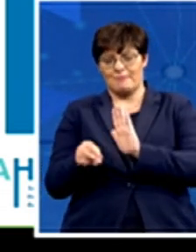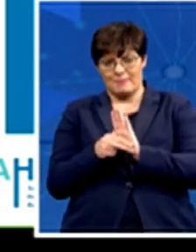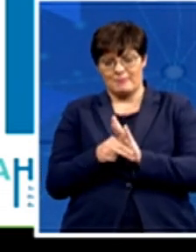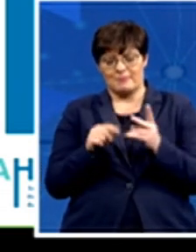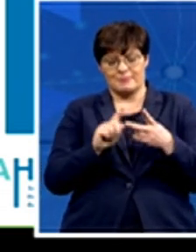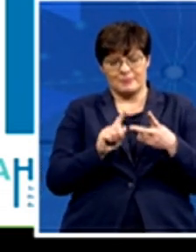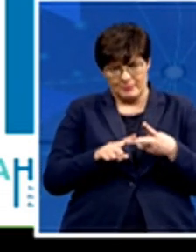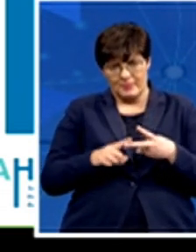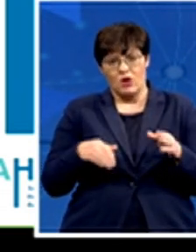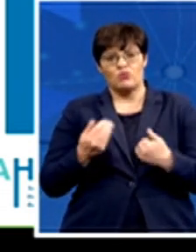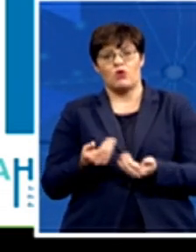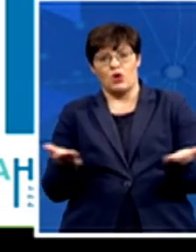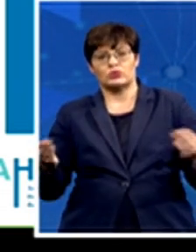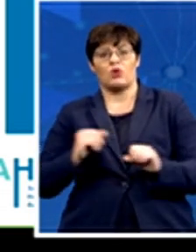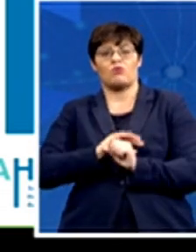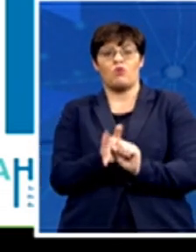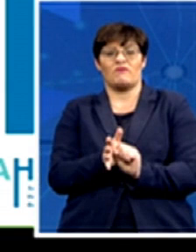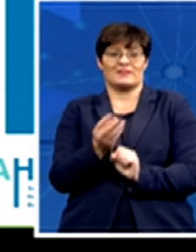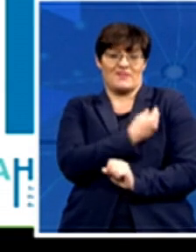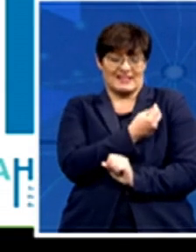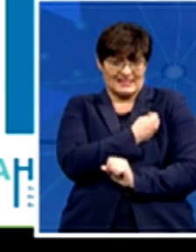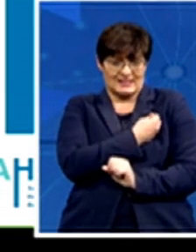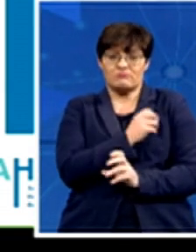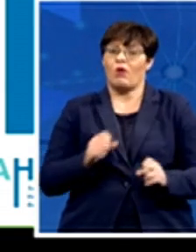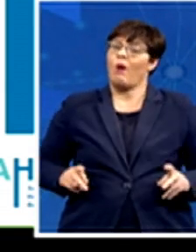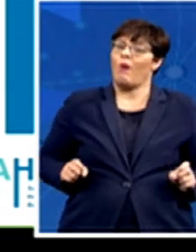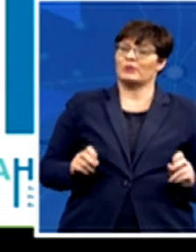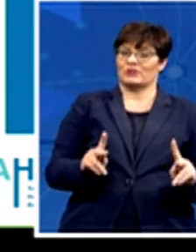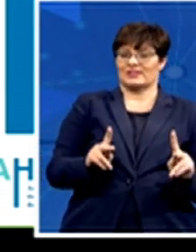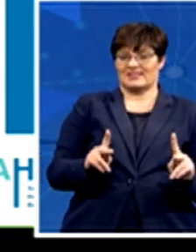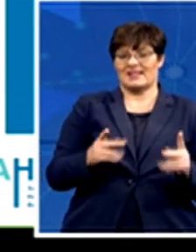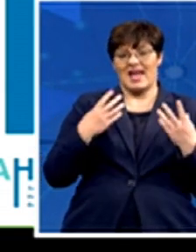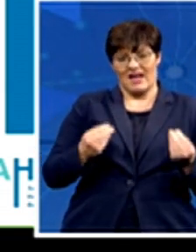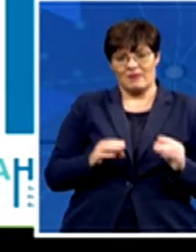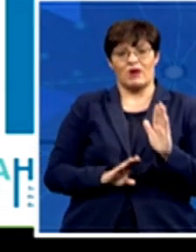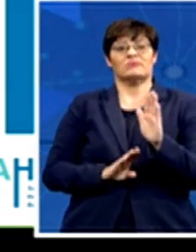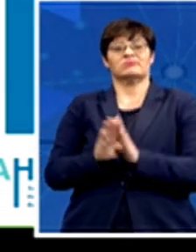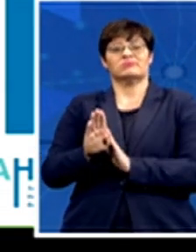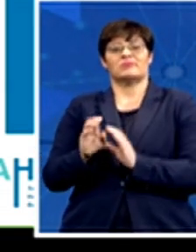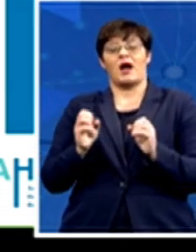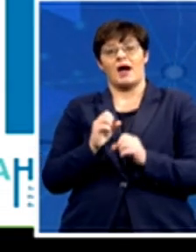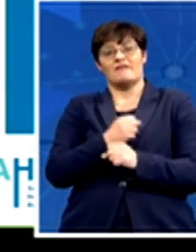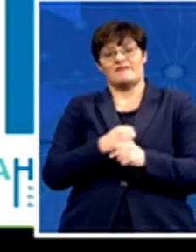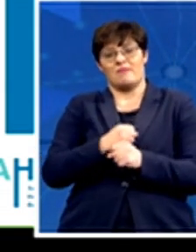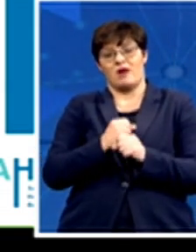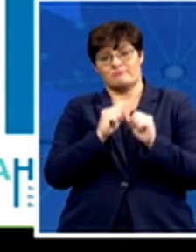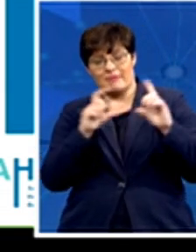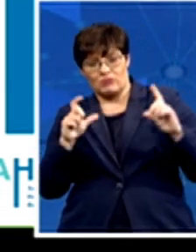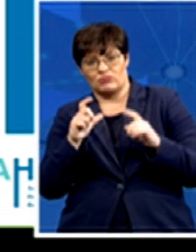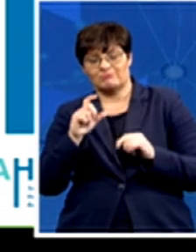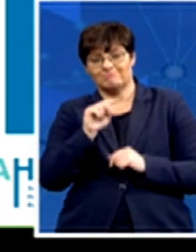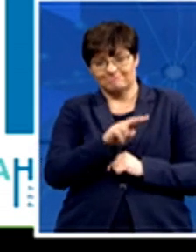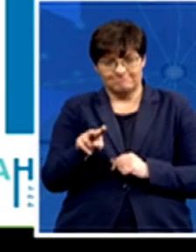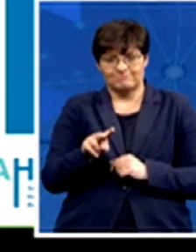COVID-19 vaccines, it's an opportunity for us to actually promote pharmacovigilance and reporting of adverse drug reactions and adverse events following